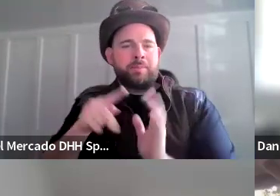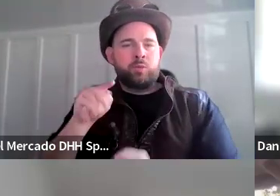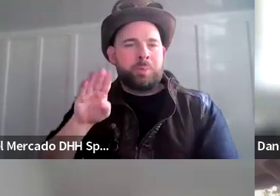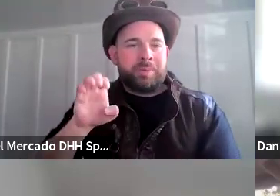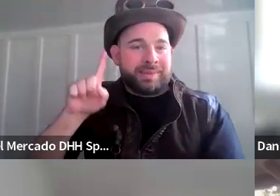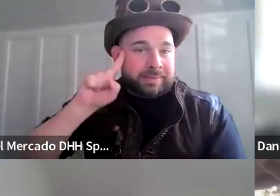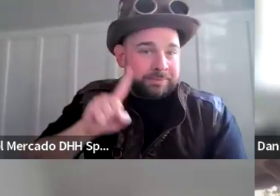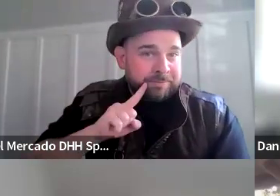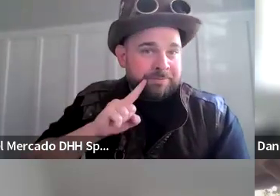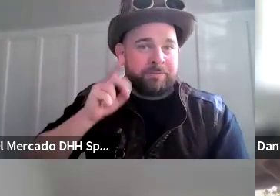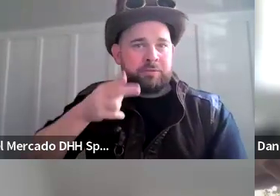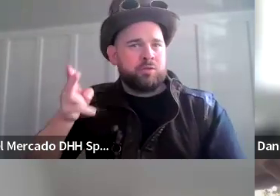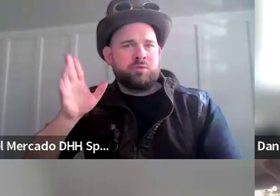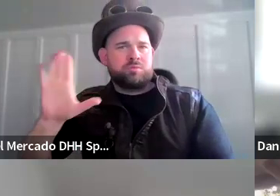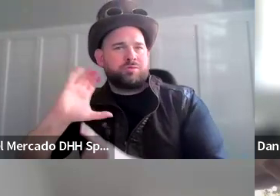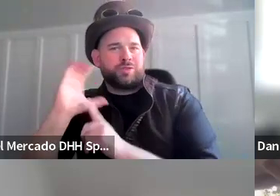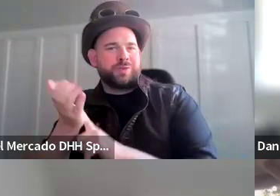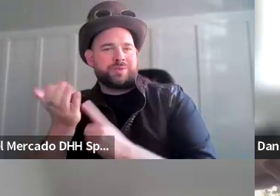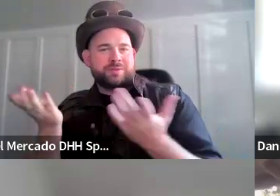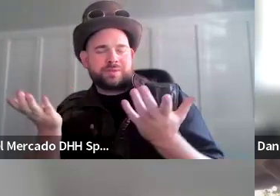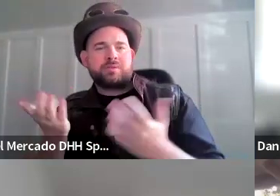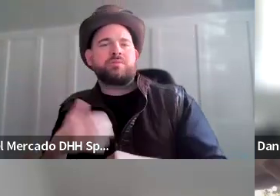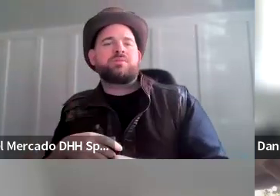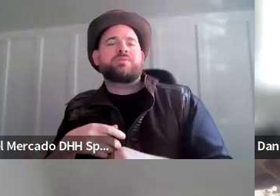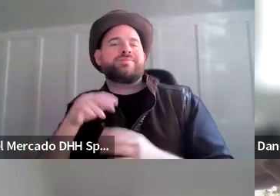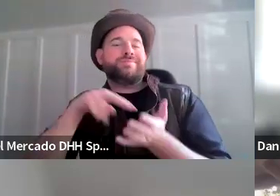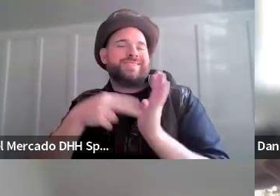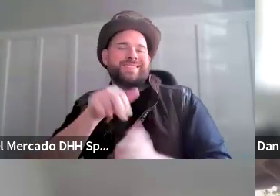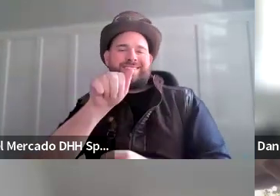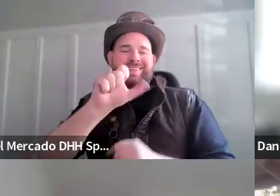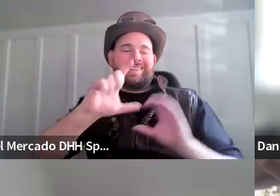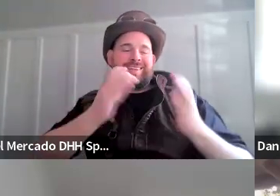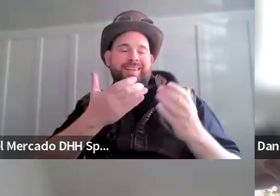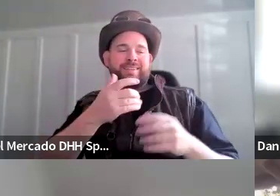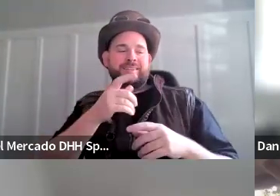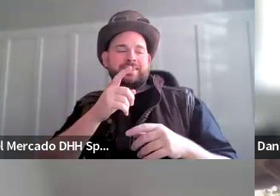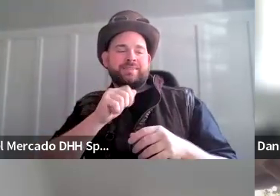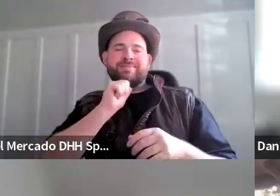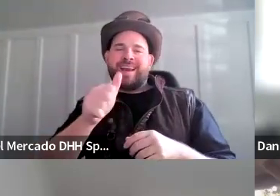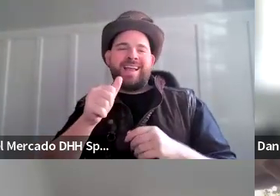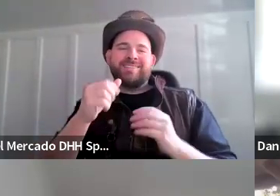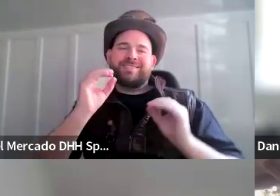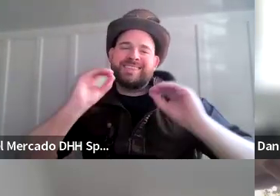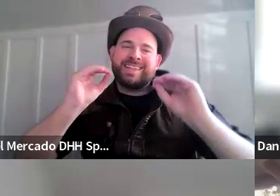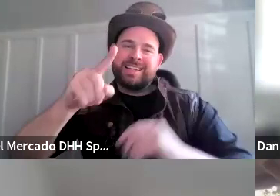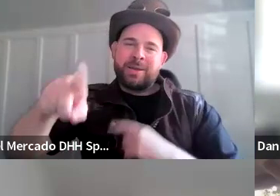But these classes are not going to show what it means to be deaf or the culture at all.